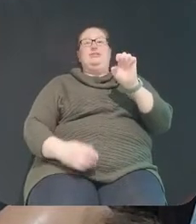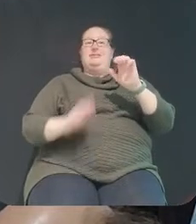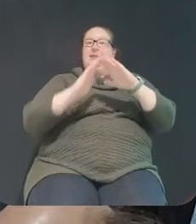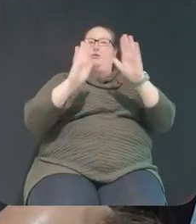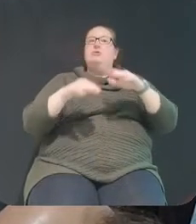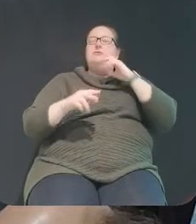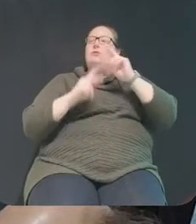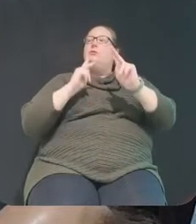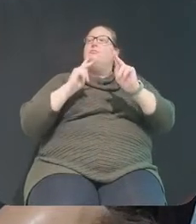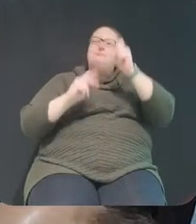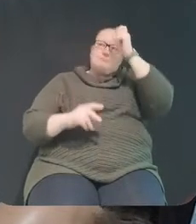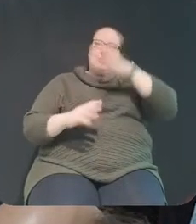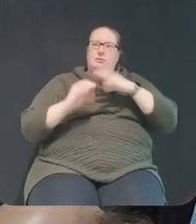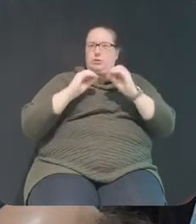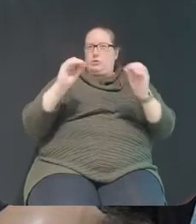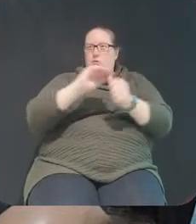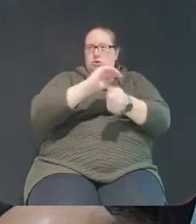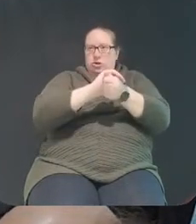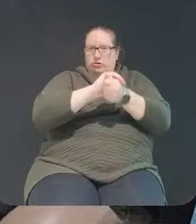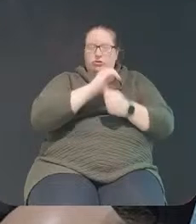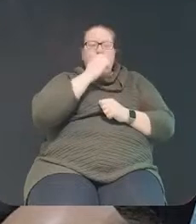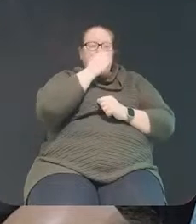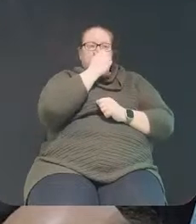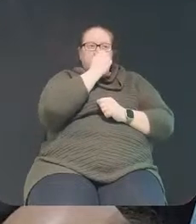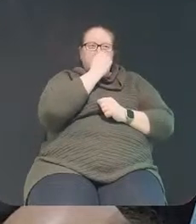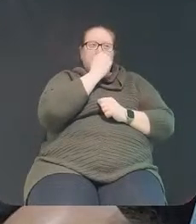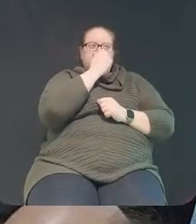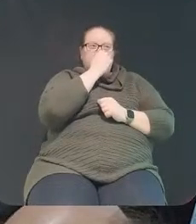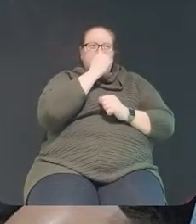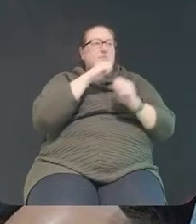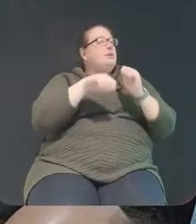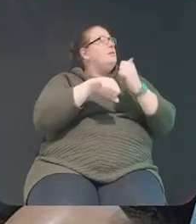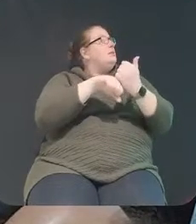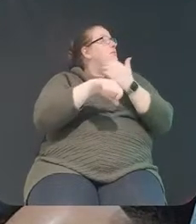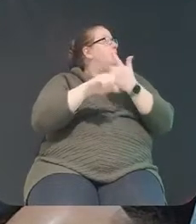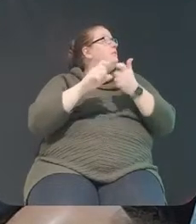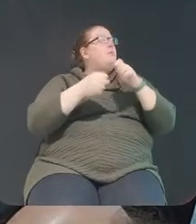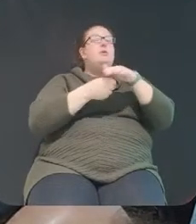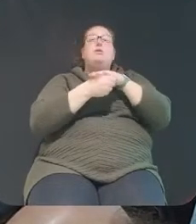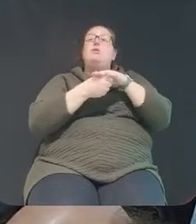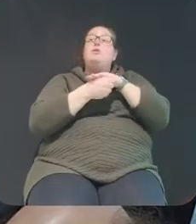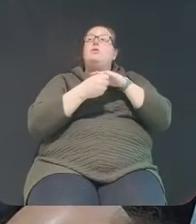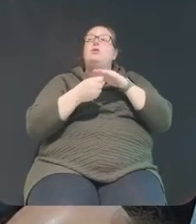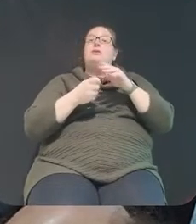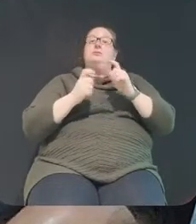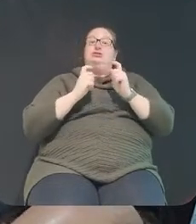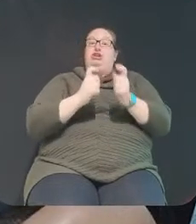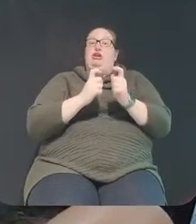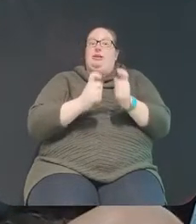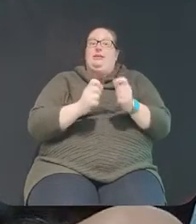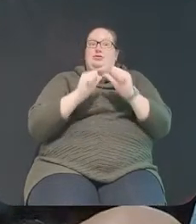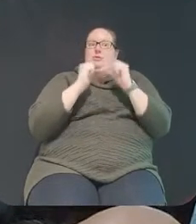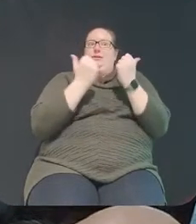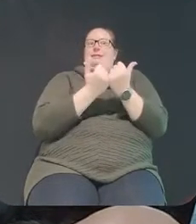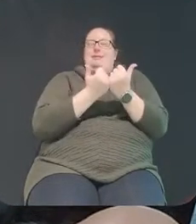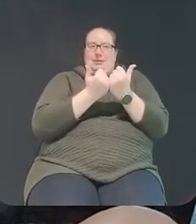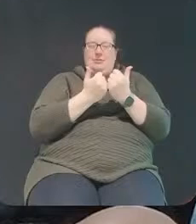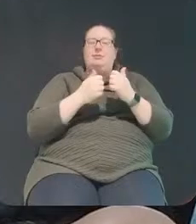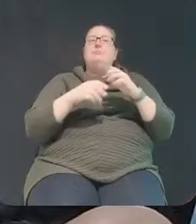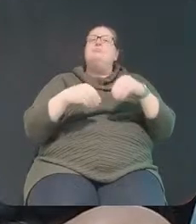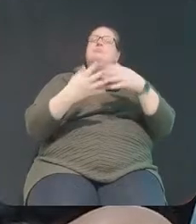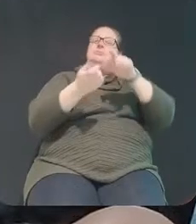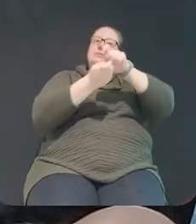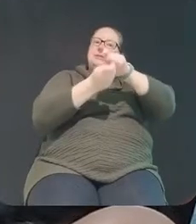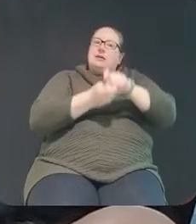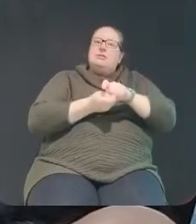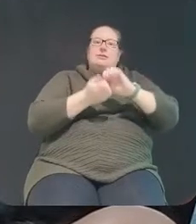shelter. A report to Council submitted by the local charity organization society gave details on how such a facility could